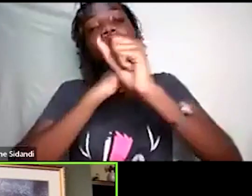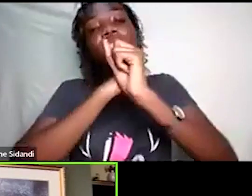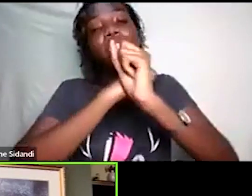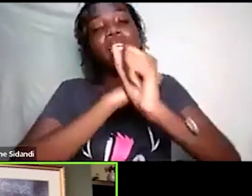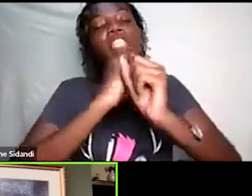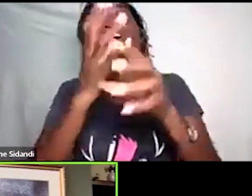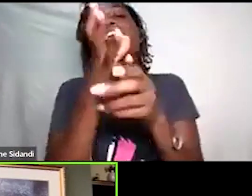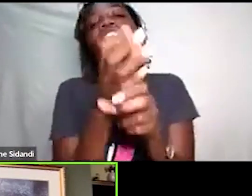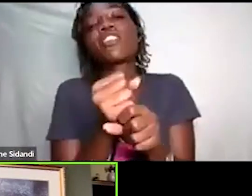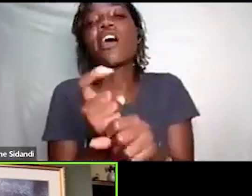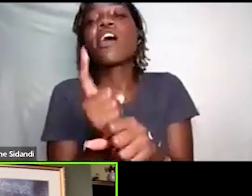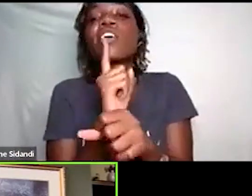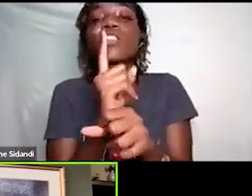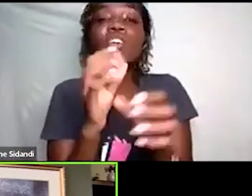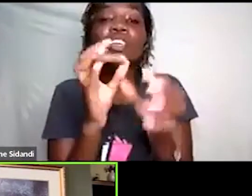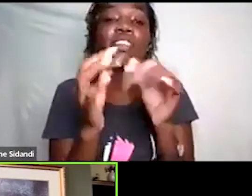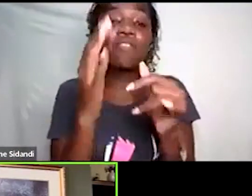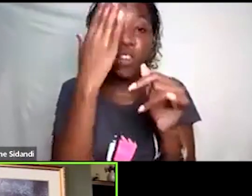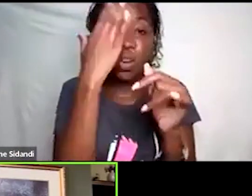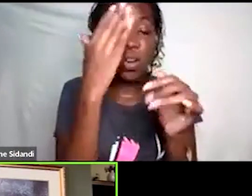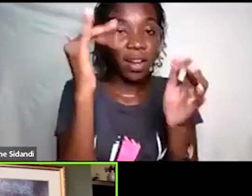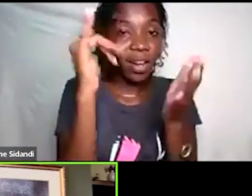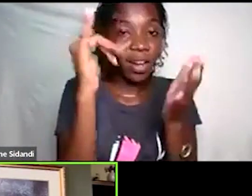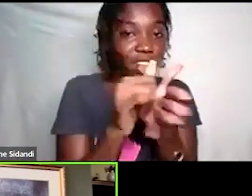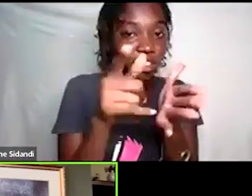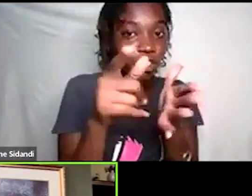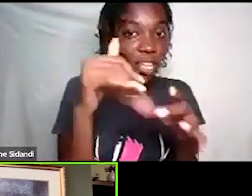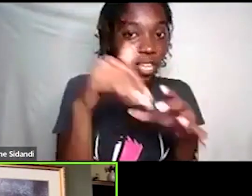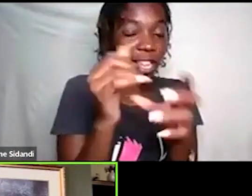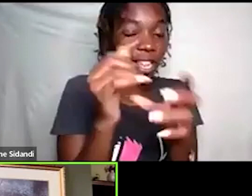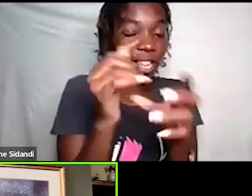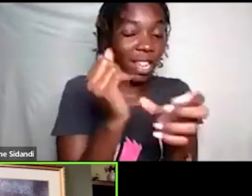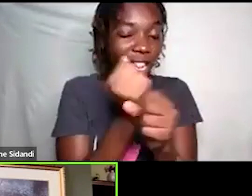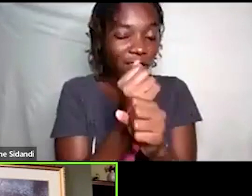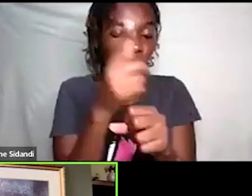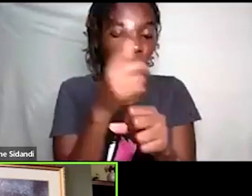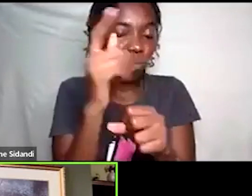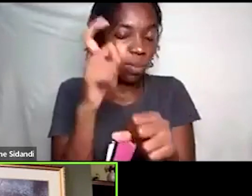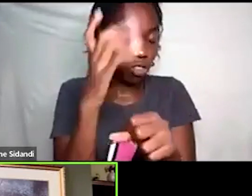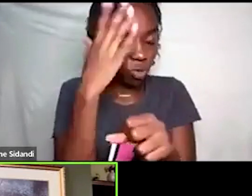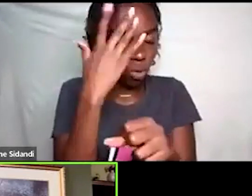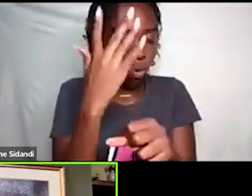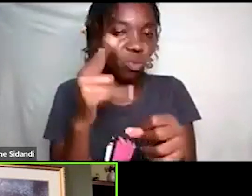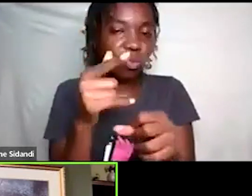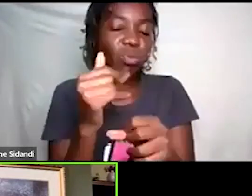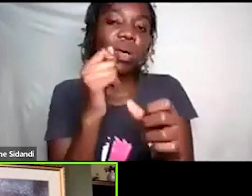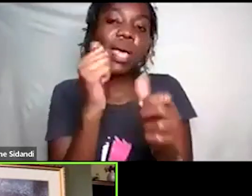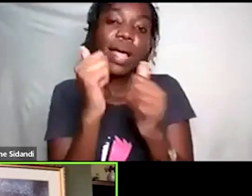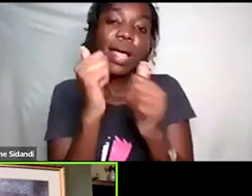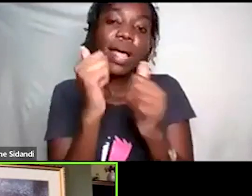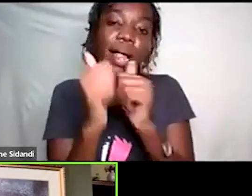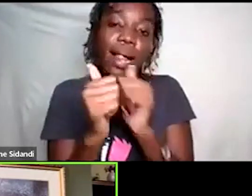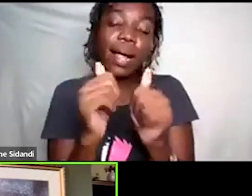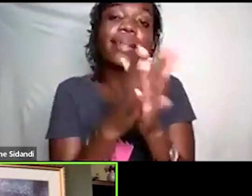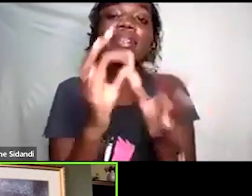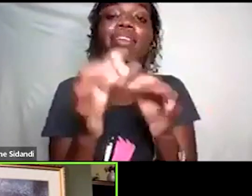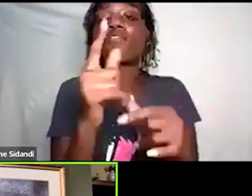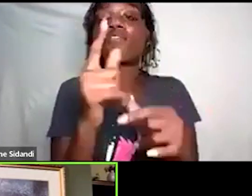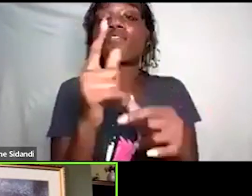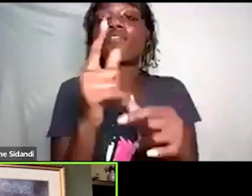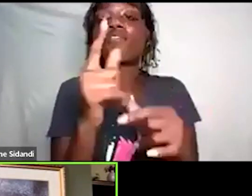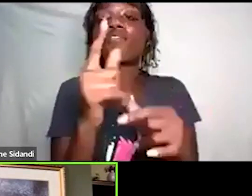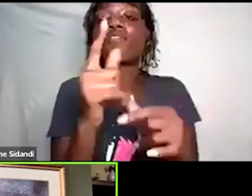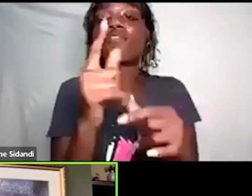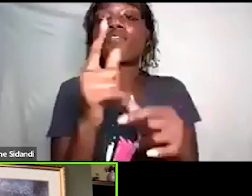that and you're in love, know what you're up against. And if you're willing to take David and Goliath game, go ahead. Good